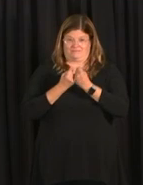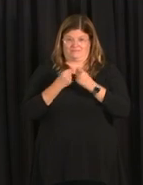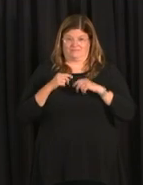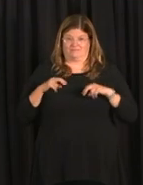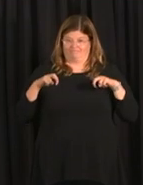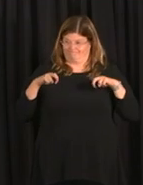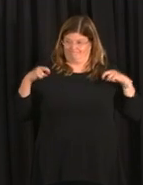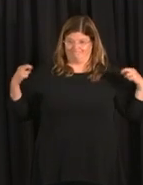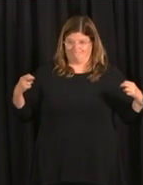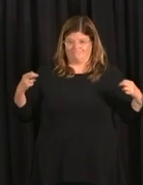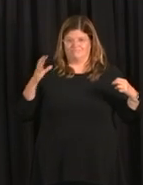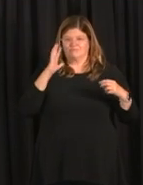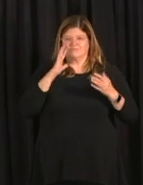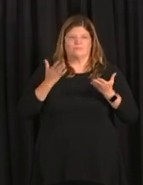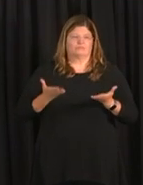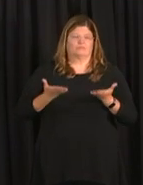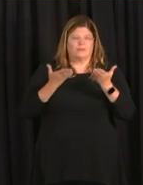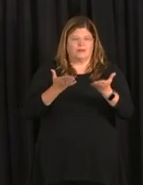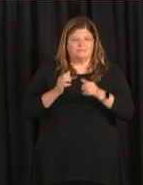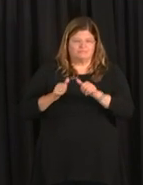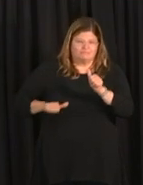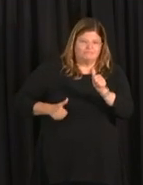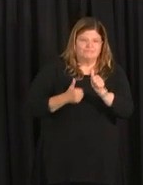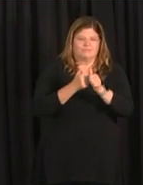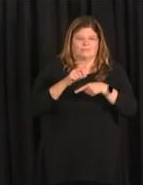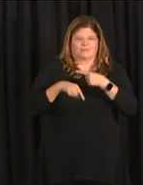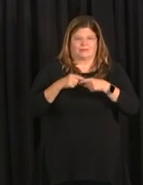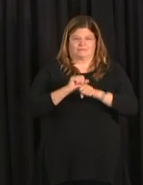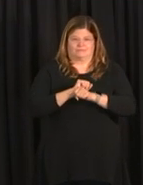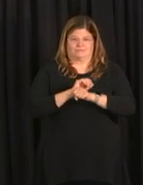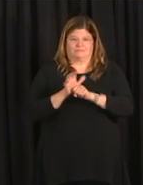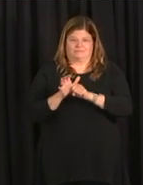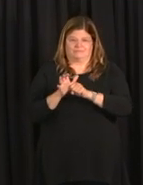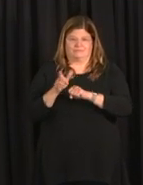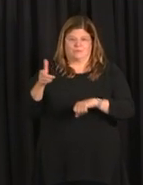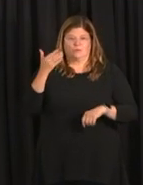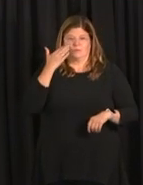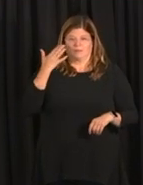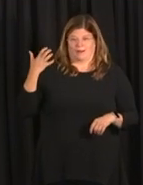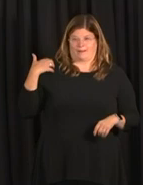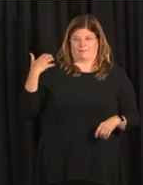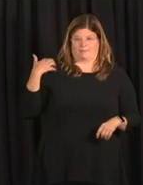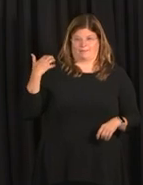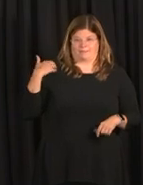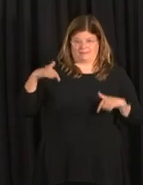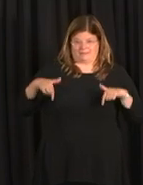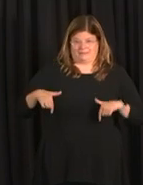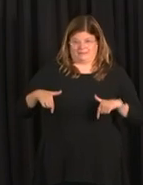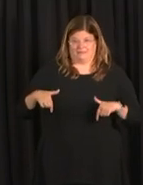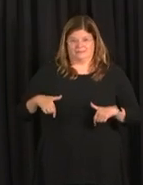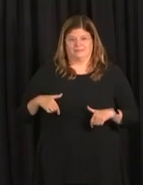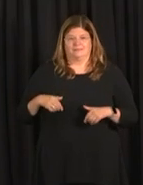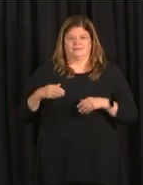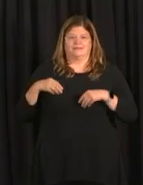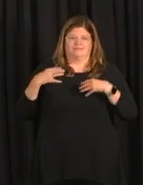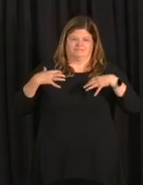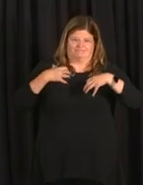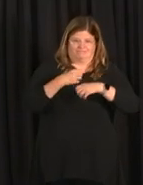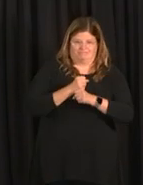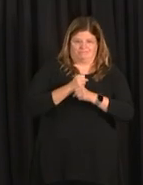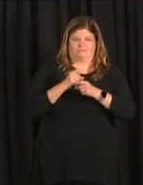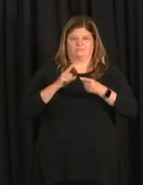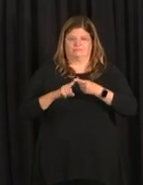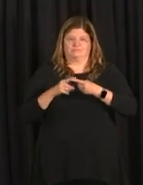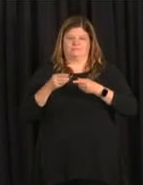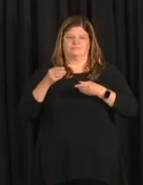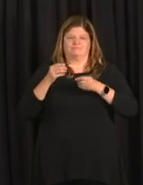update. As you know, the chairman provides a briefing to the press before legislative